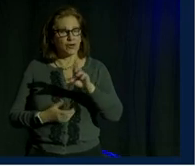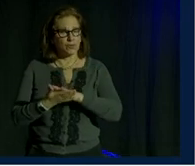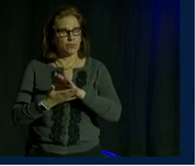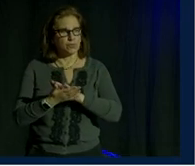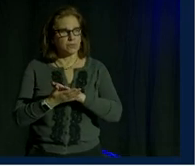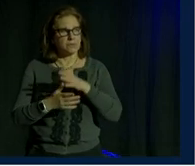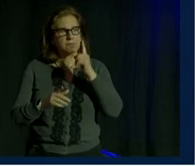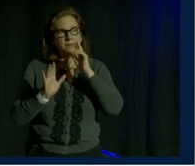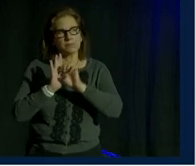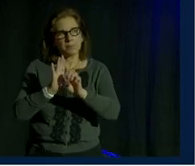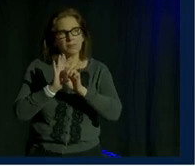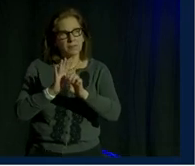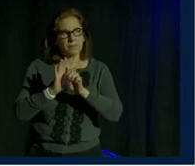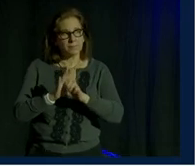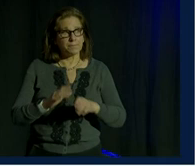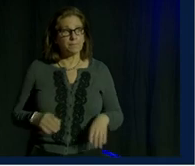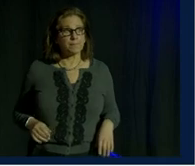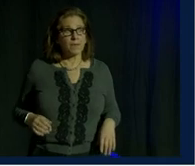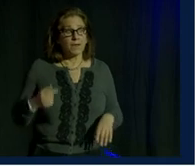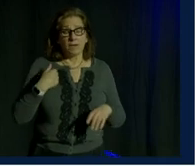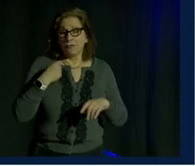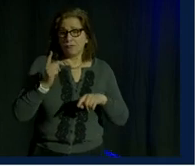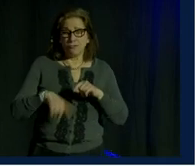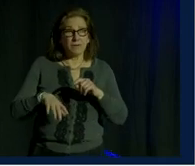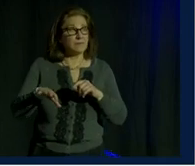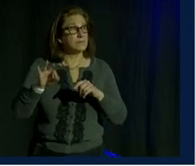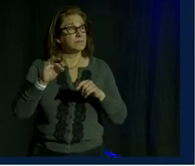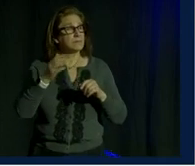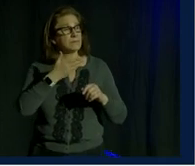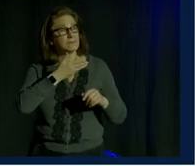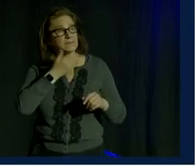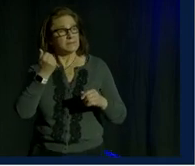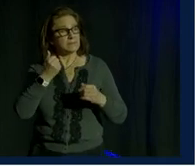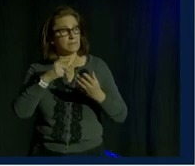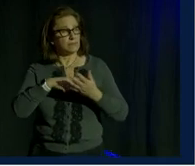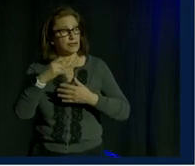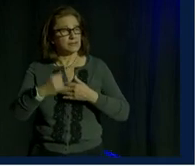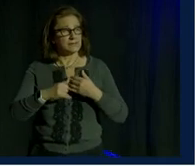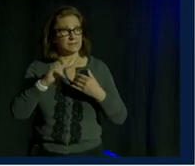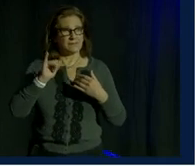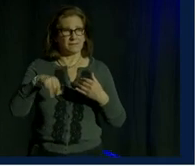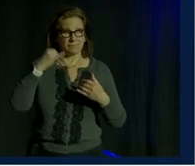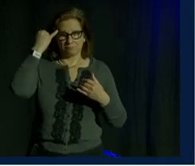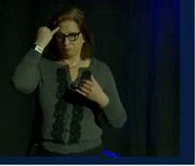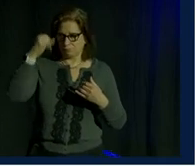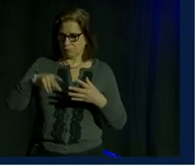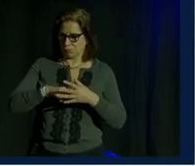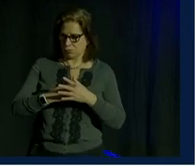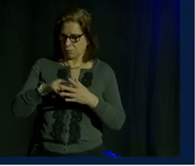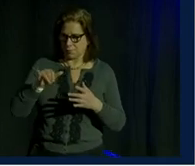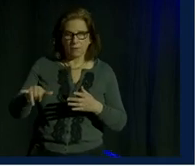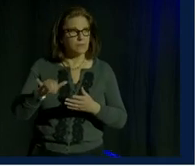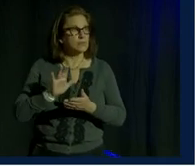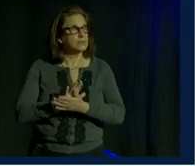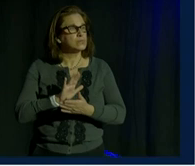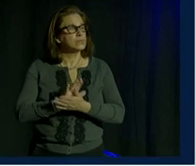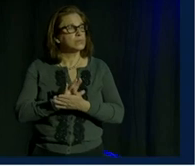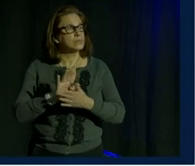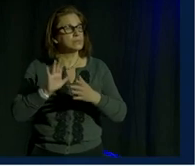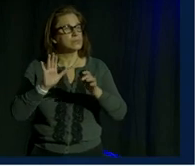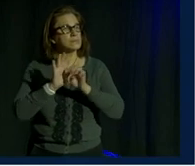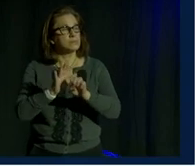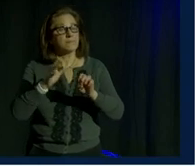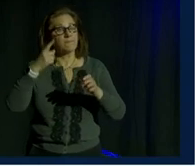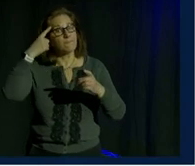Slater schools. We could not have picked a better project to be the start of this initiative, as it was constructed for